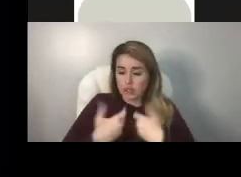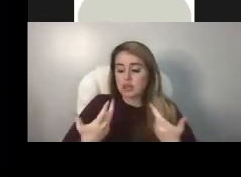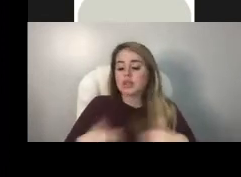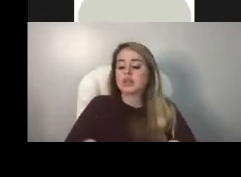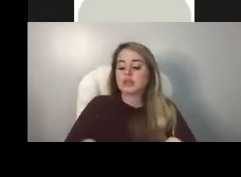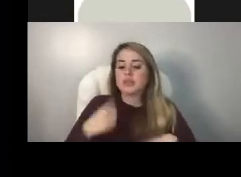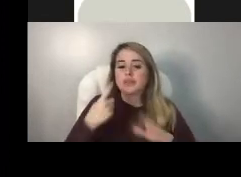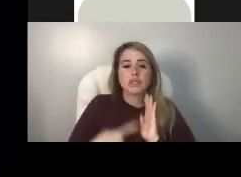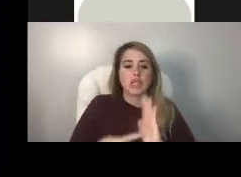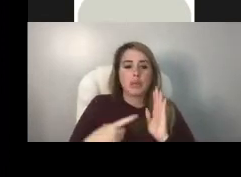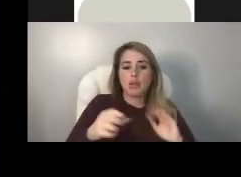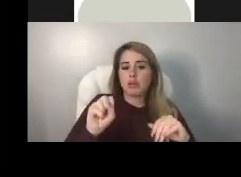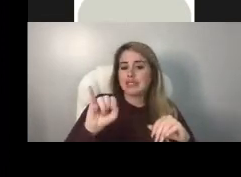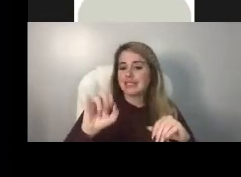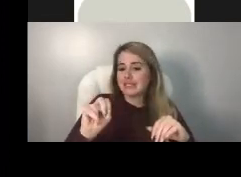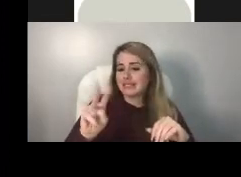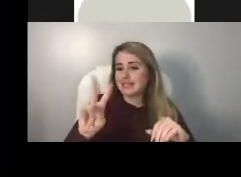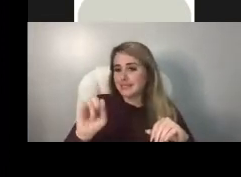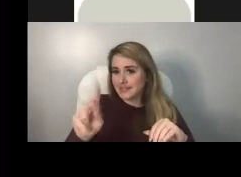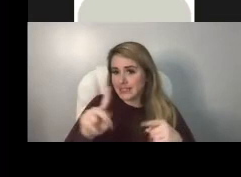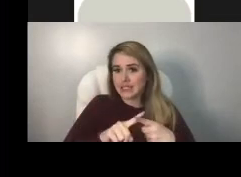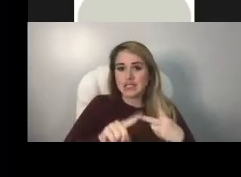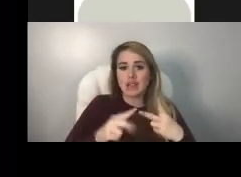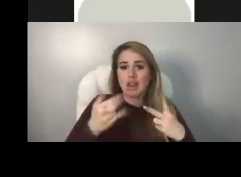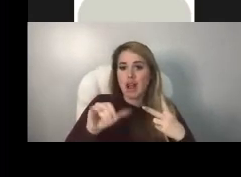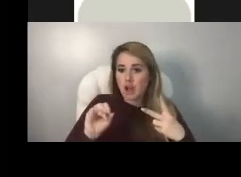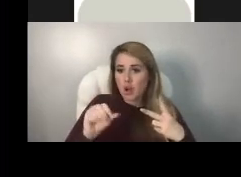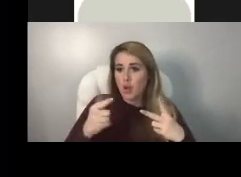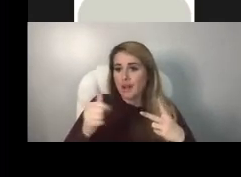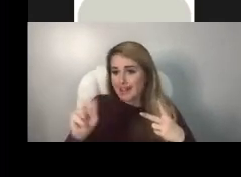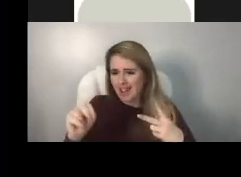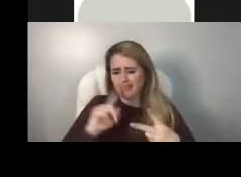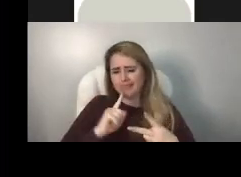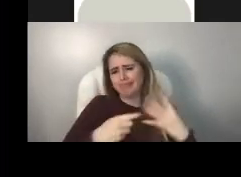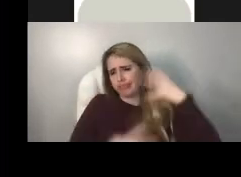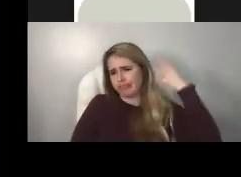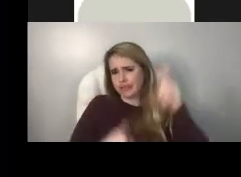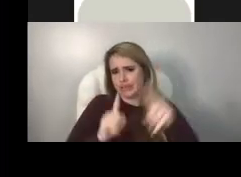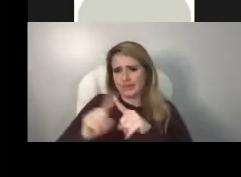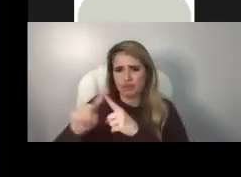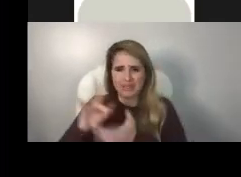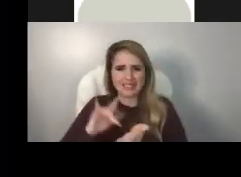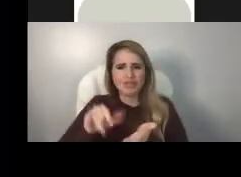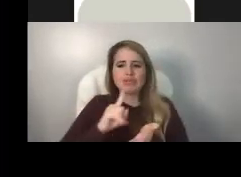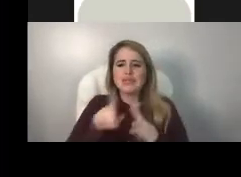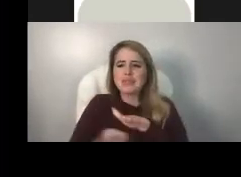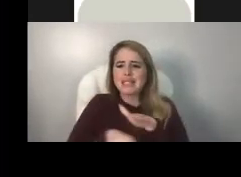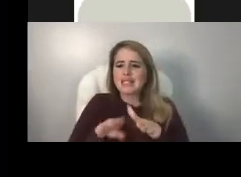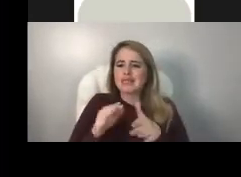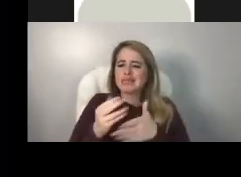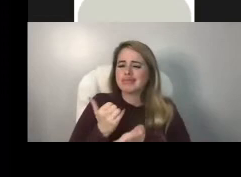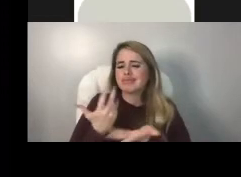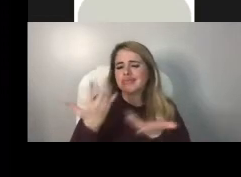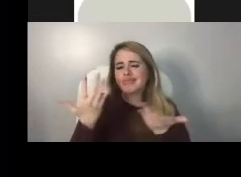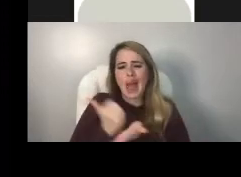Things like Synvisc or Hyalgan, and there's a whole slew of these viscose supplements that are basically lubricants, and they've